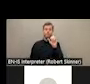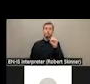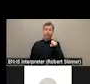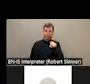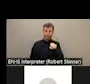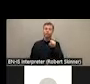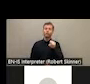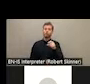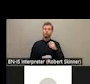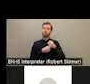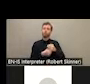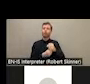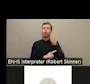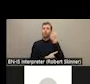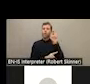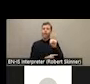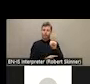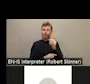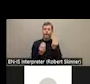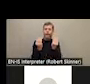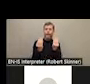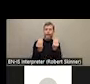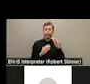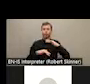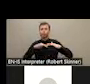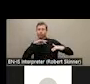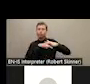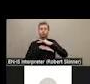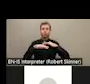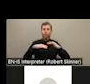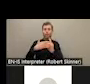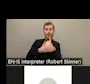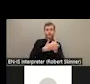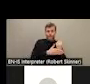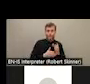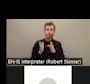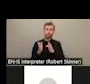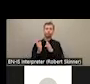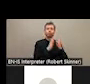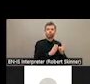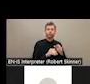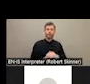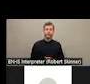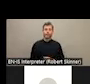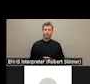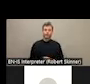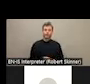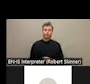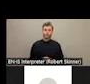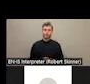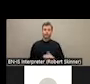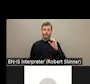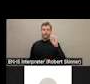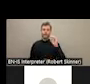of Economic and Social Affairs, UNDESA, and then moving to Deepti Samantraja from the